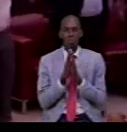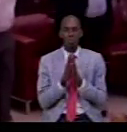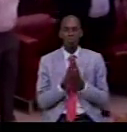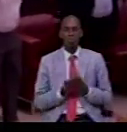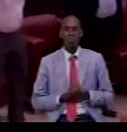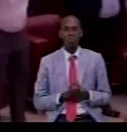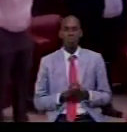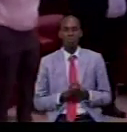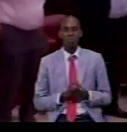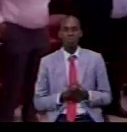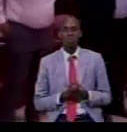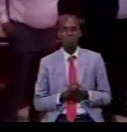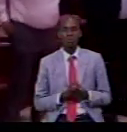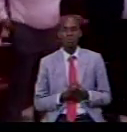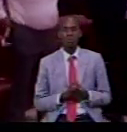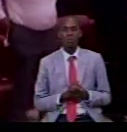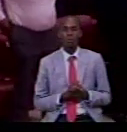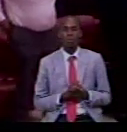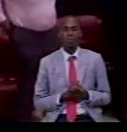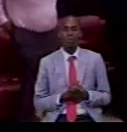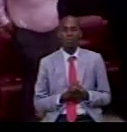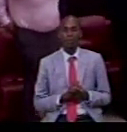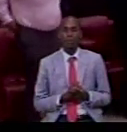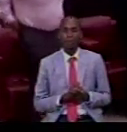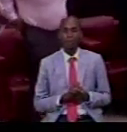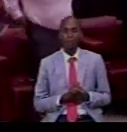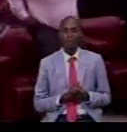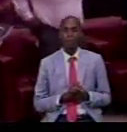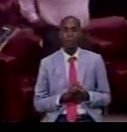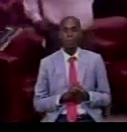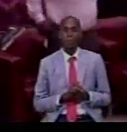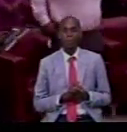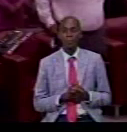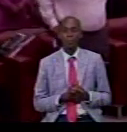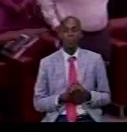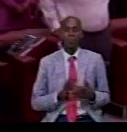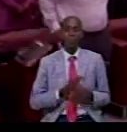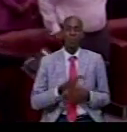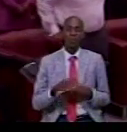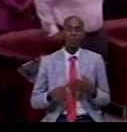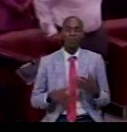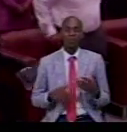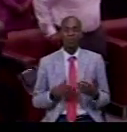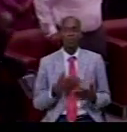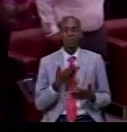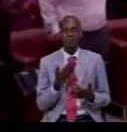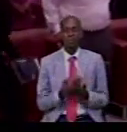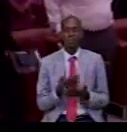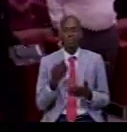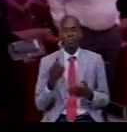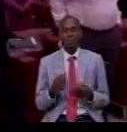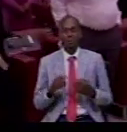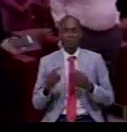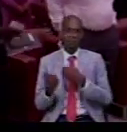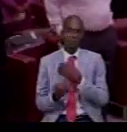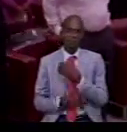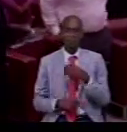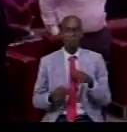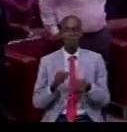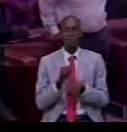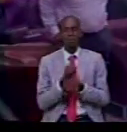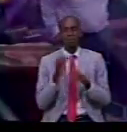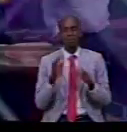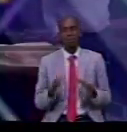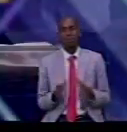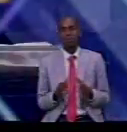Prophecy was given to Daniel, striking prophecy of the smiting, smiting stone. And Daniel explained